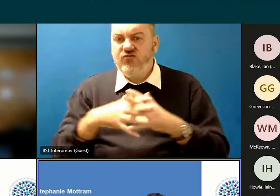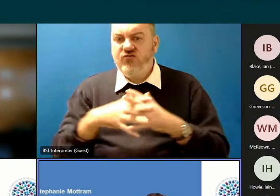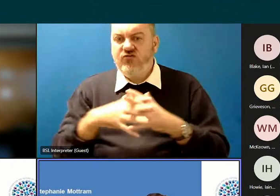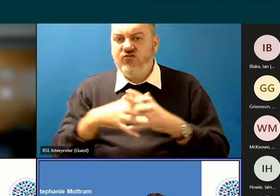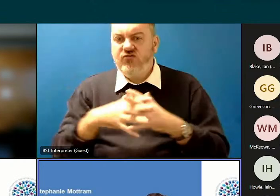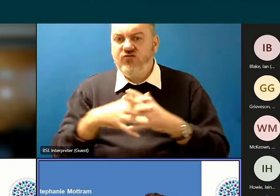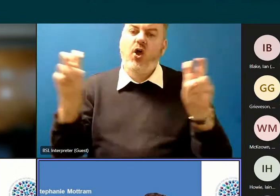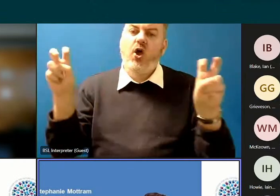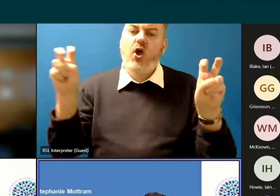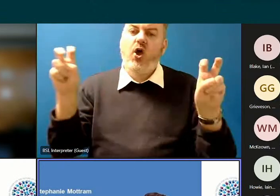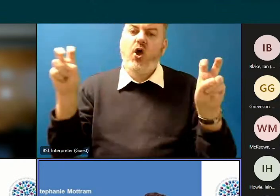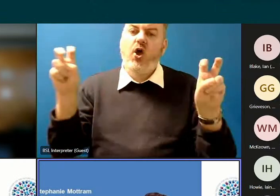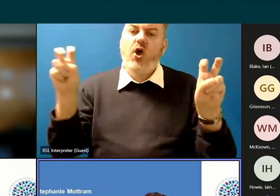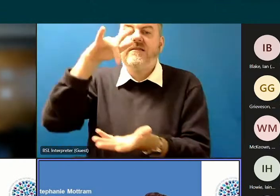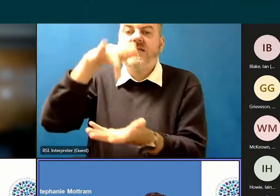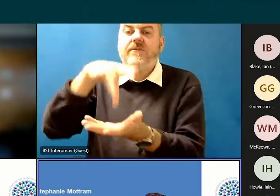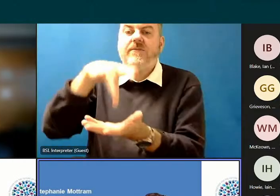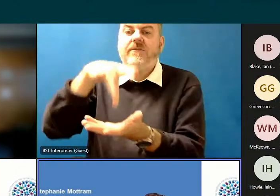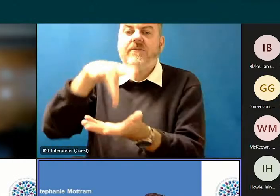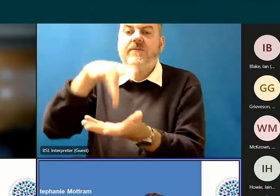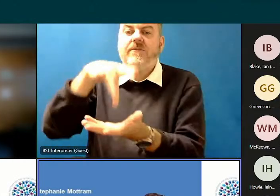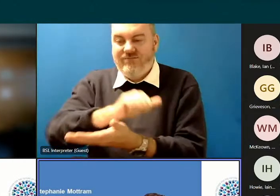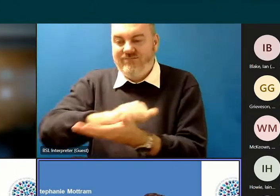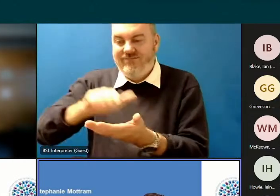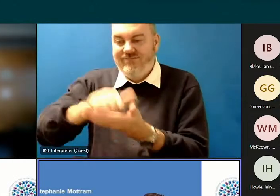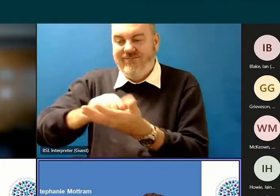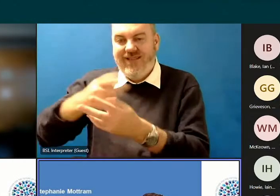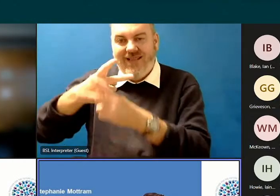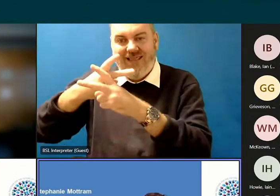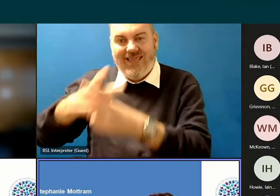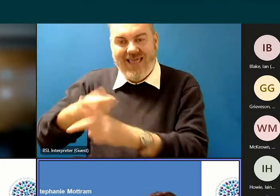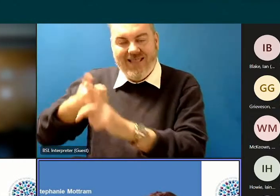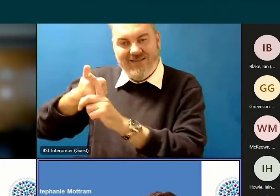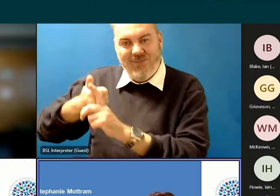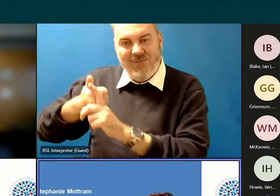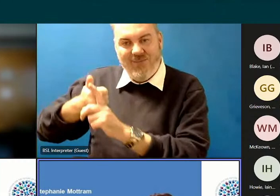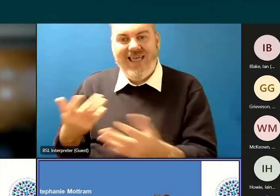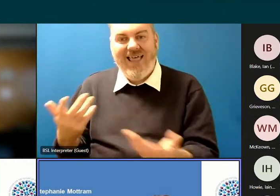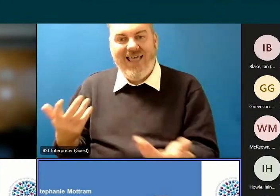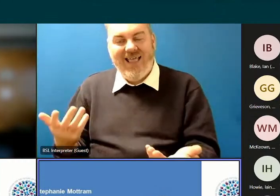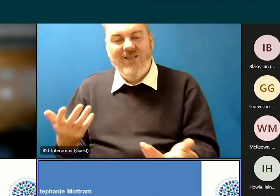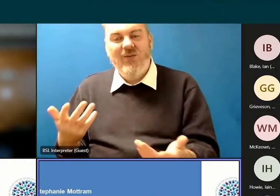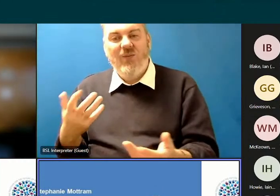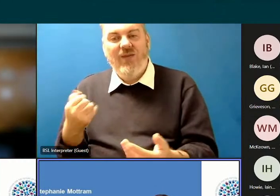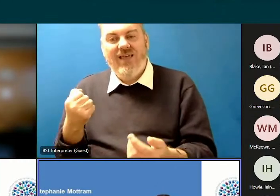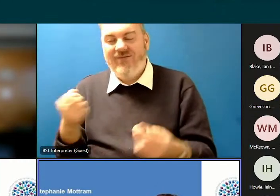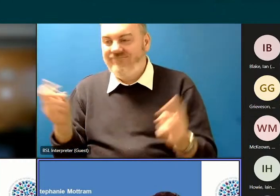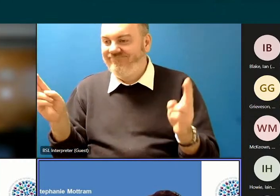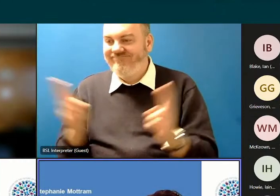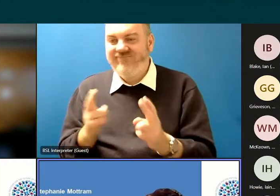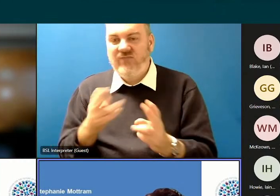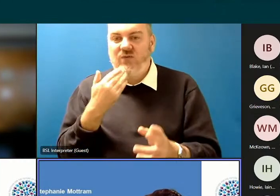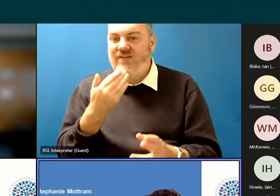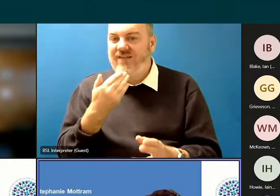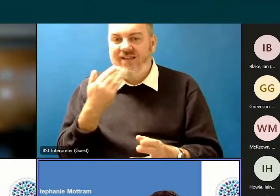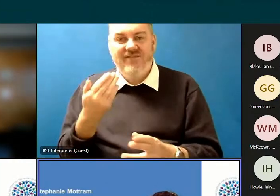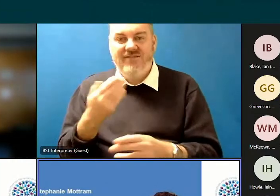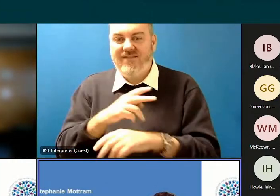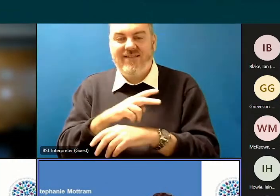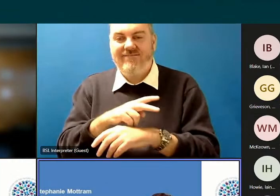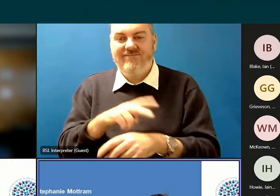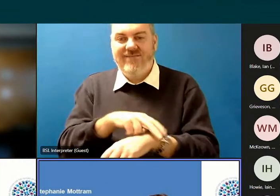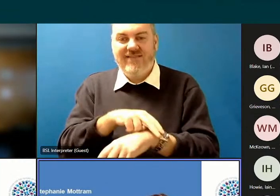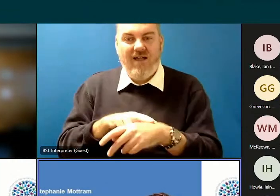terms of care and support, and we do have a shortage of a workforce in Stewartry compared to the other